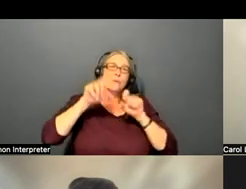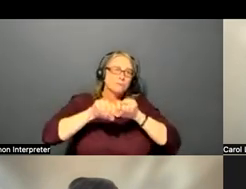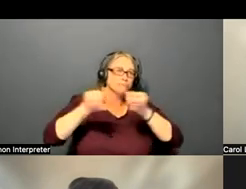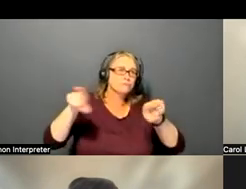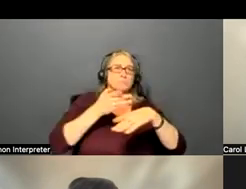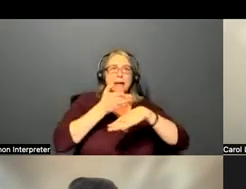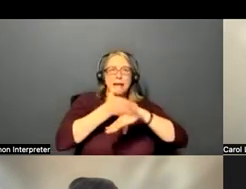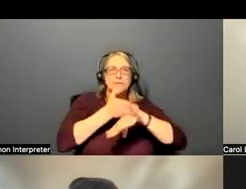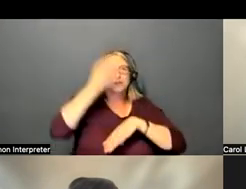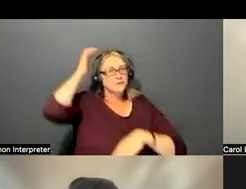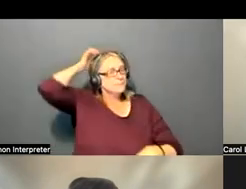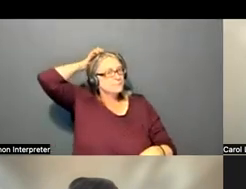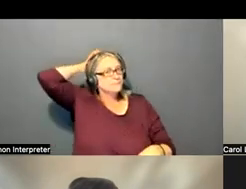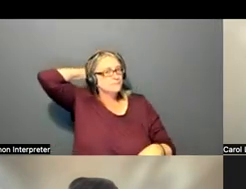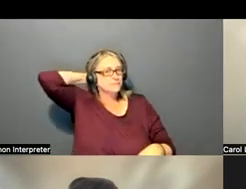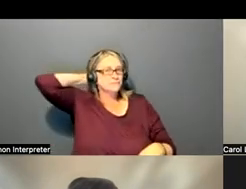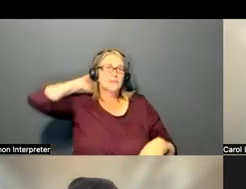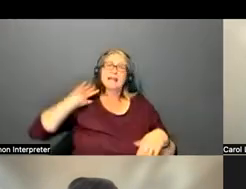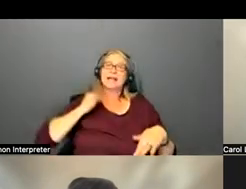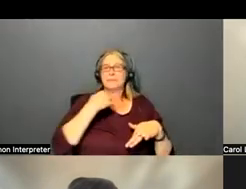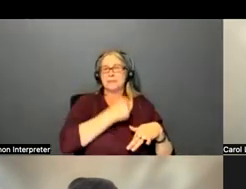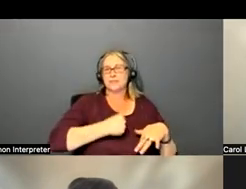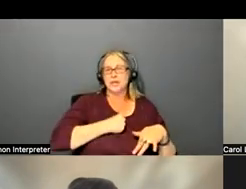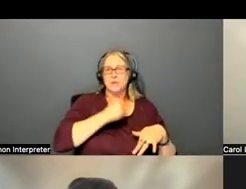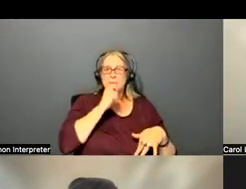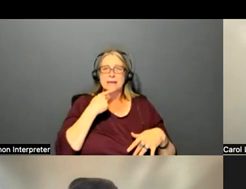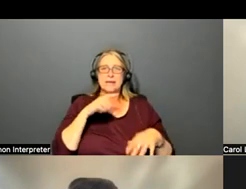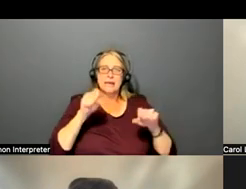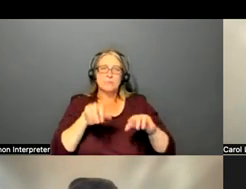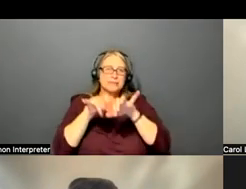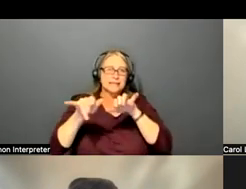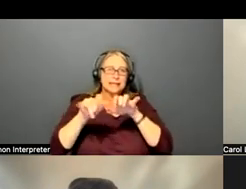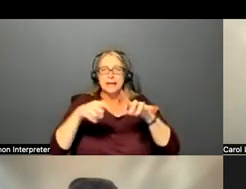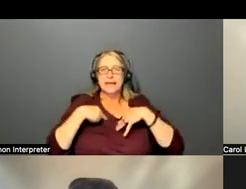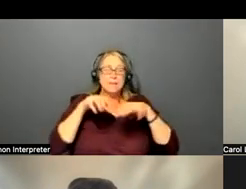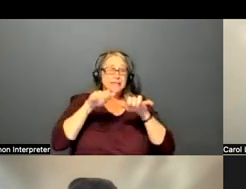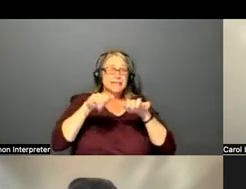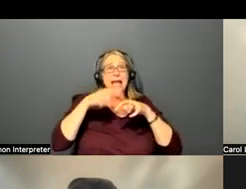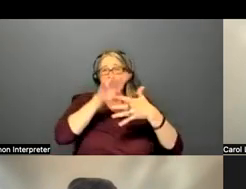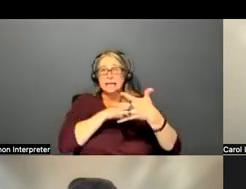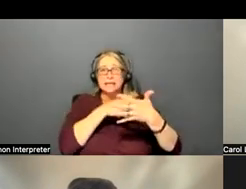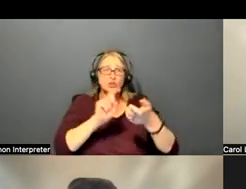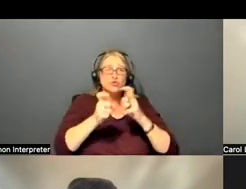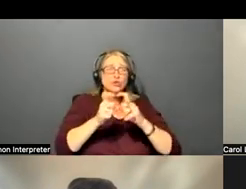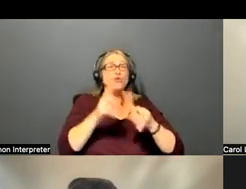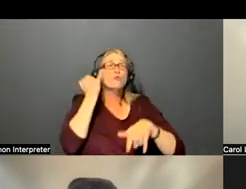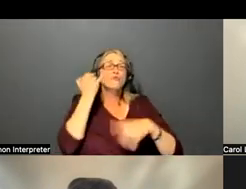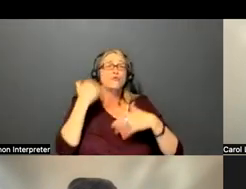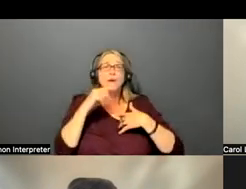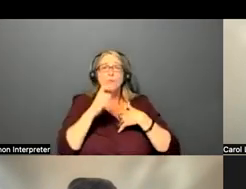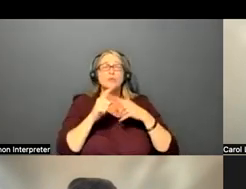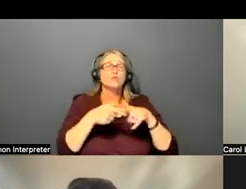afterwards. Yes, we'll share that. And by the way, I'm sorry, I told her I wouldn't be able to stay, but I am staying for it. I just had a change of schedule. So if you have questions for me, you can